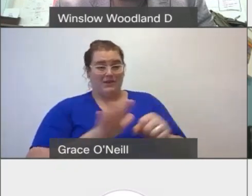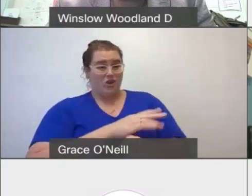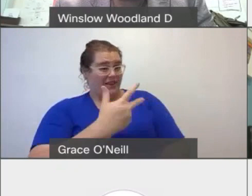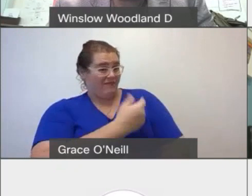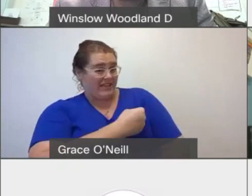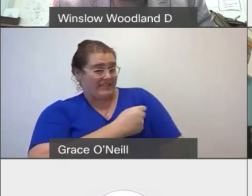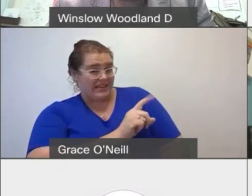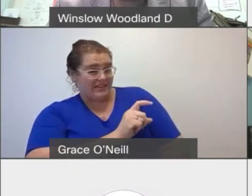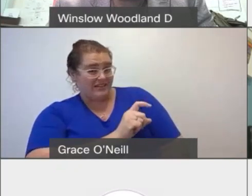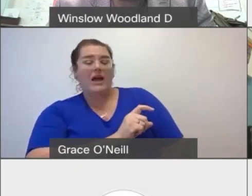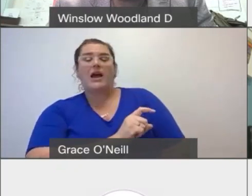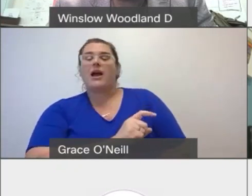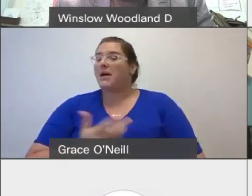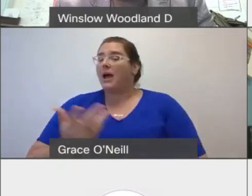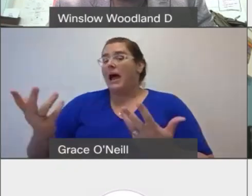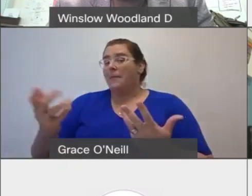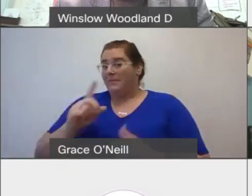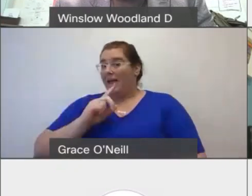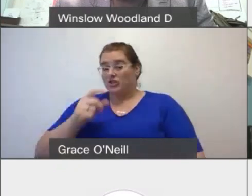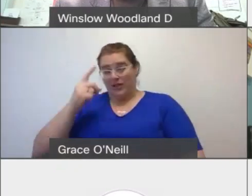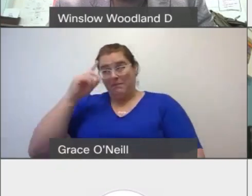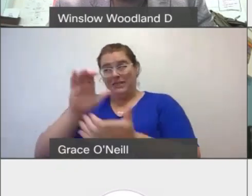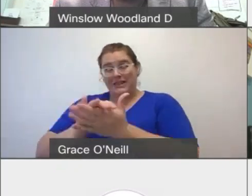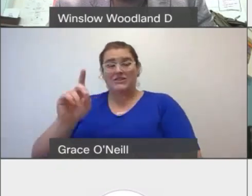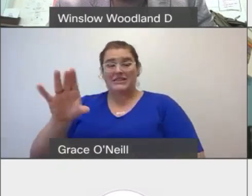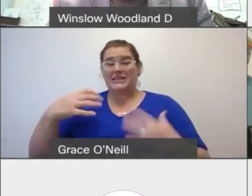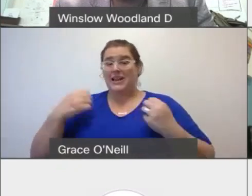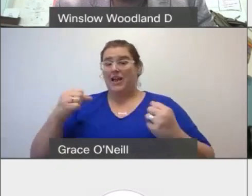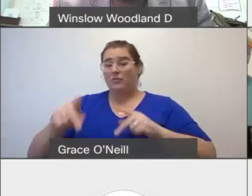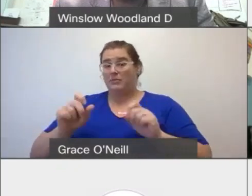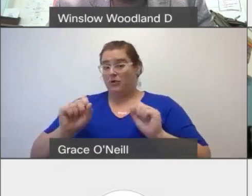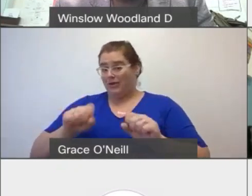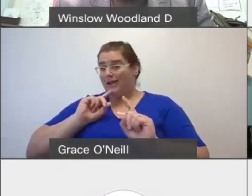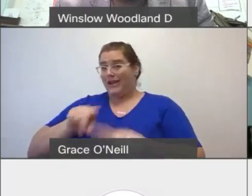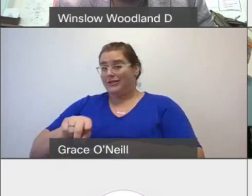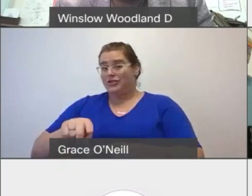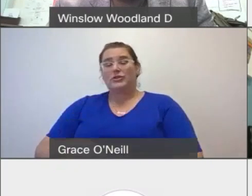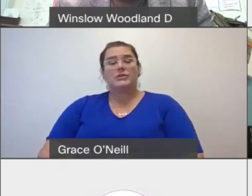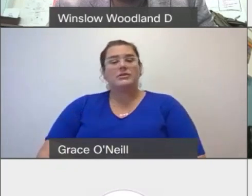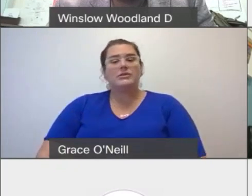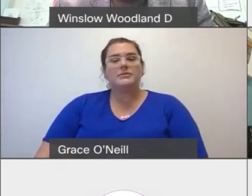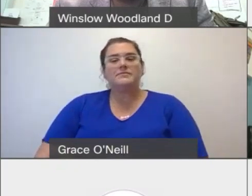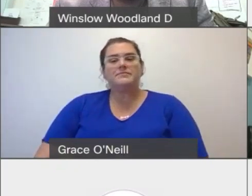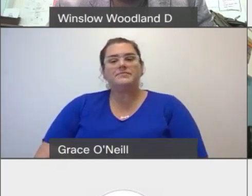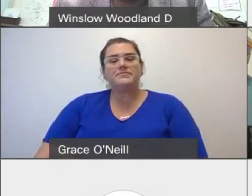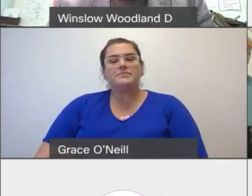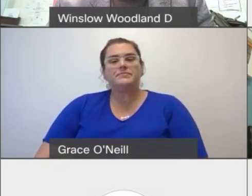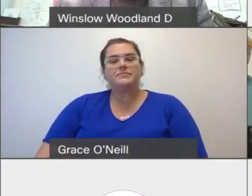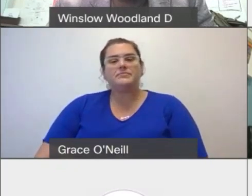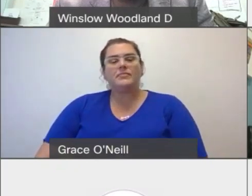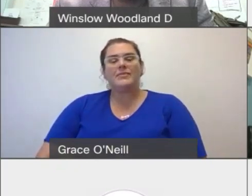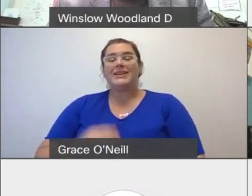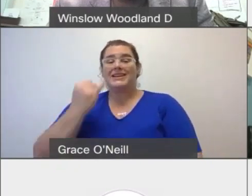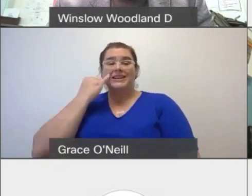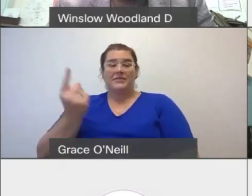Actually, I think the DC Health folks that are here can answer that question. If someone had their first dose 3 months ago,